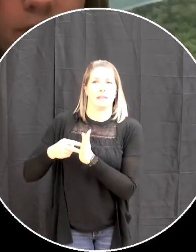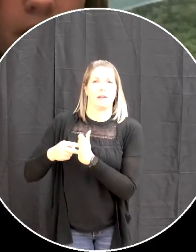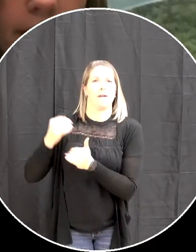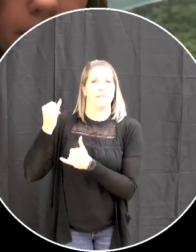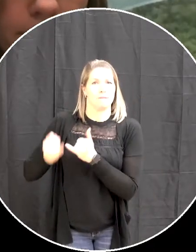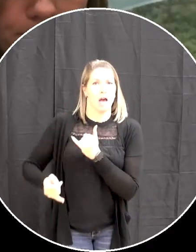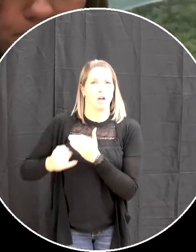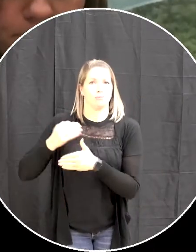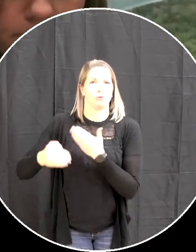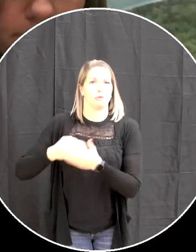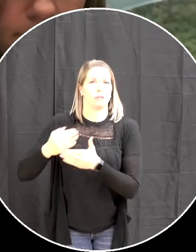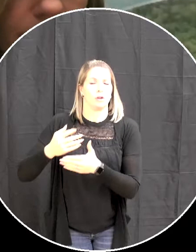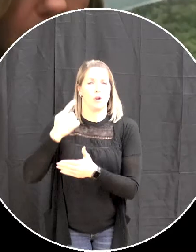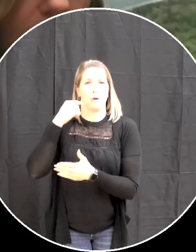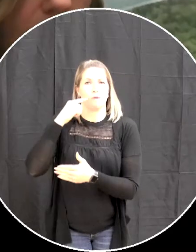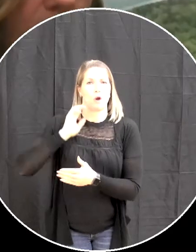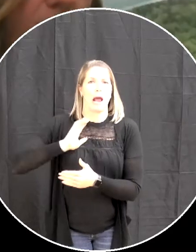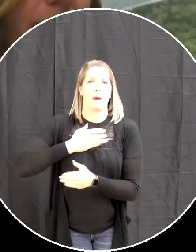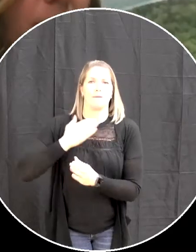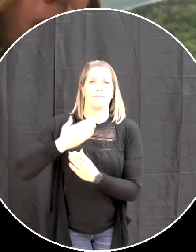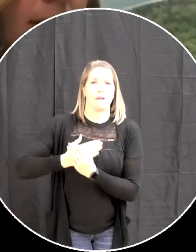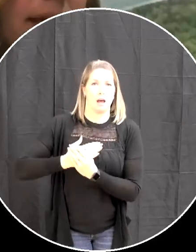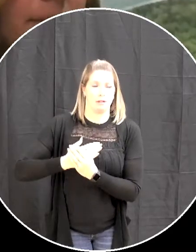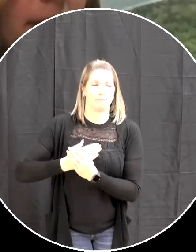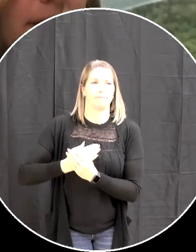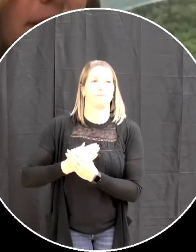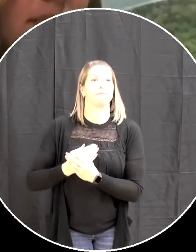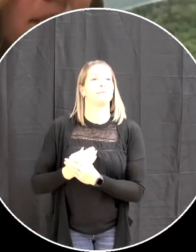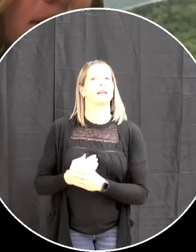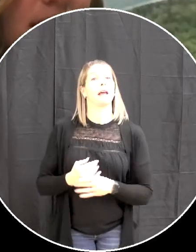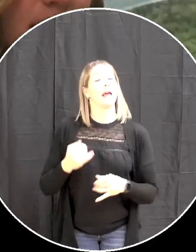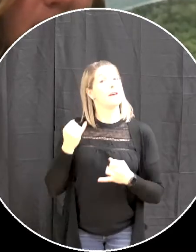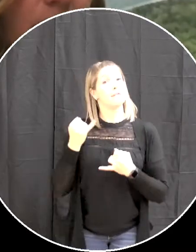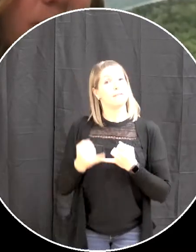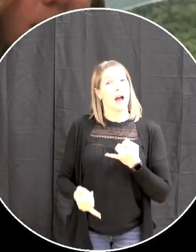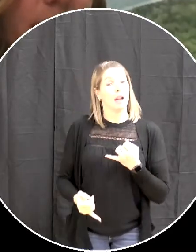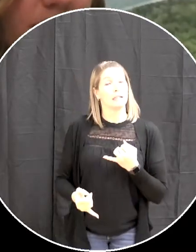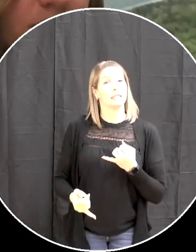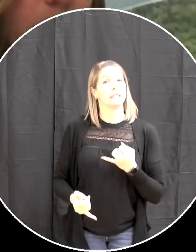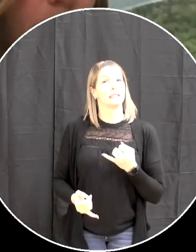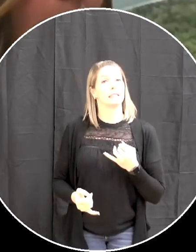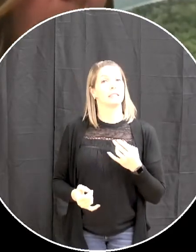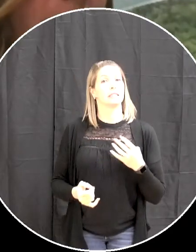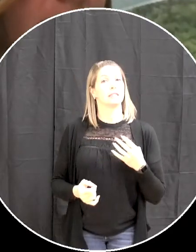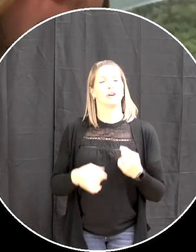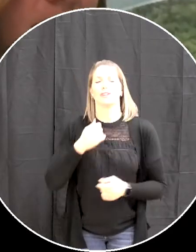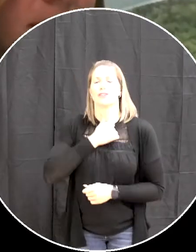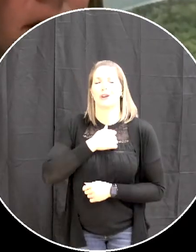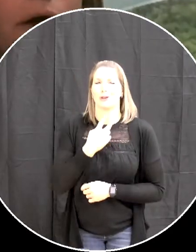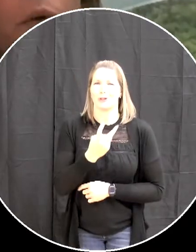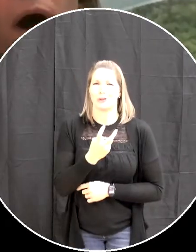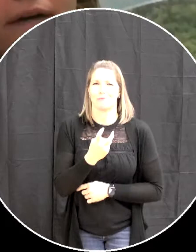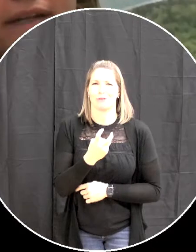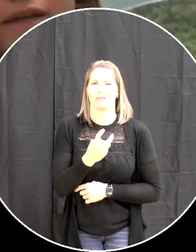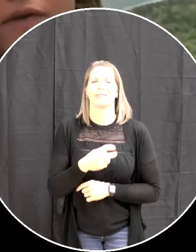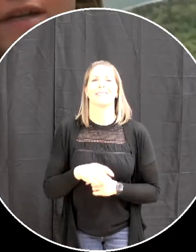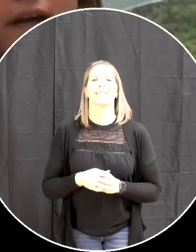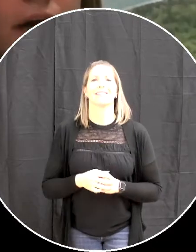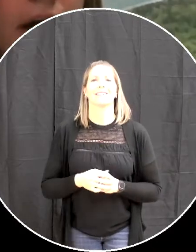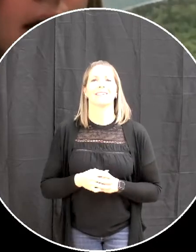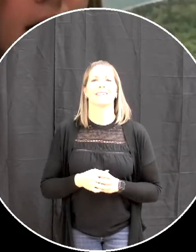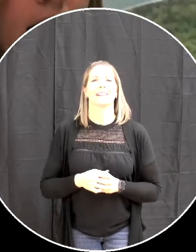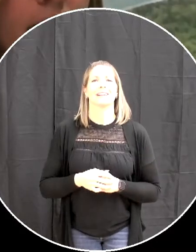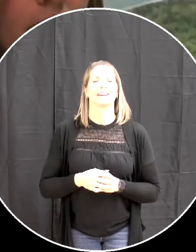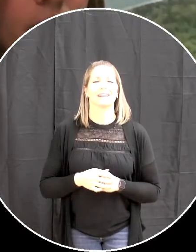our file. And then finally, Appendix D, oh, sorry, there's two more. Appendix D is our inquiries. So these